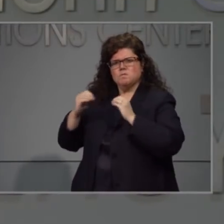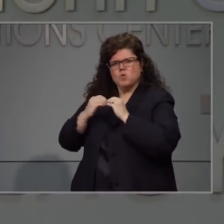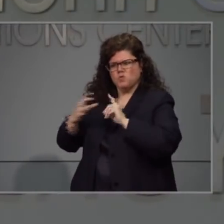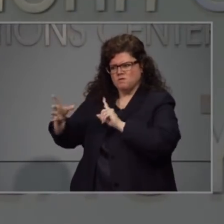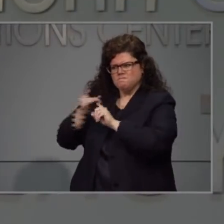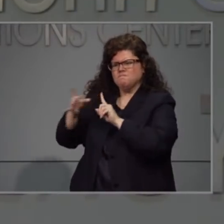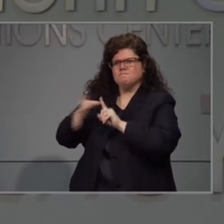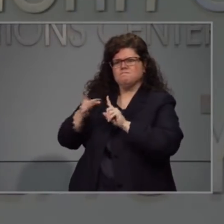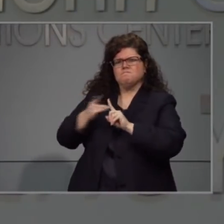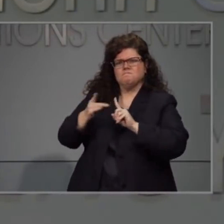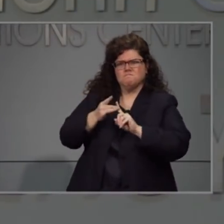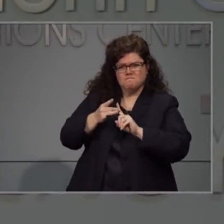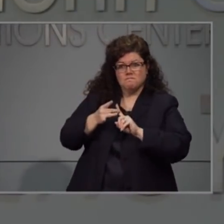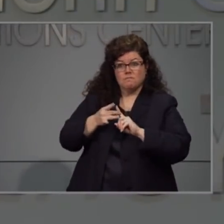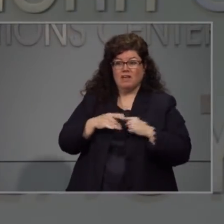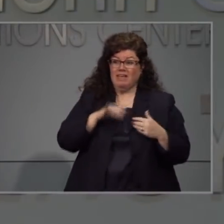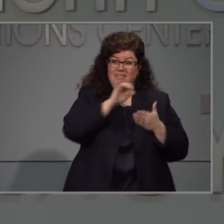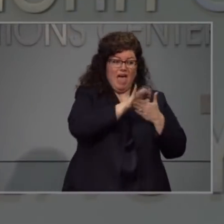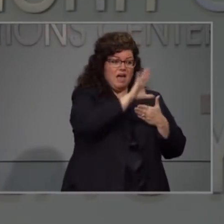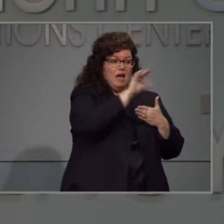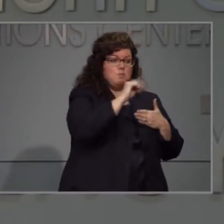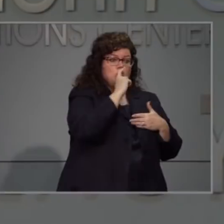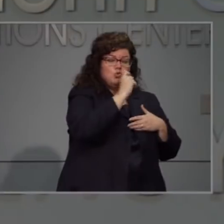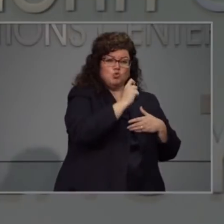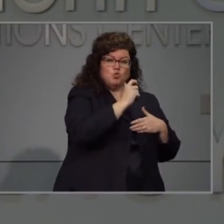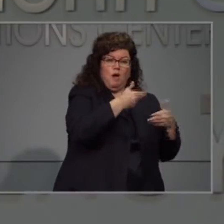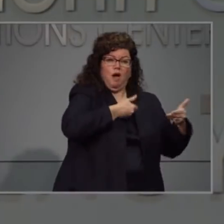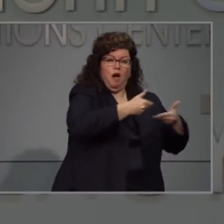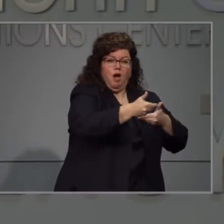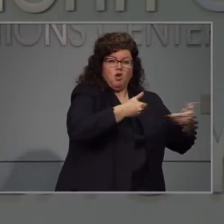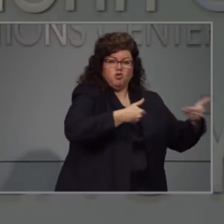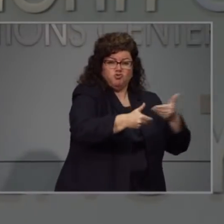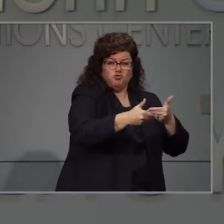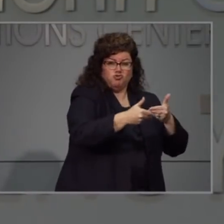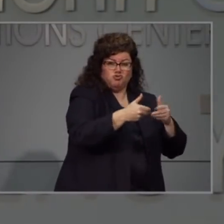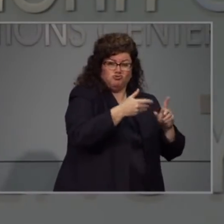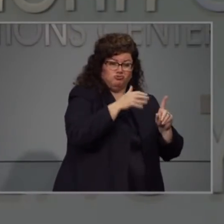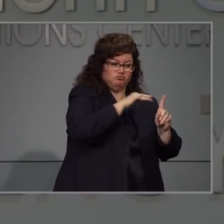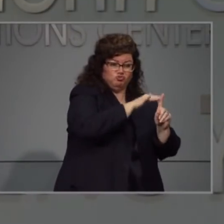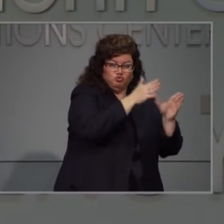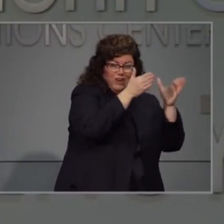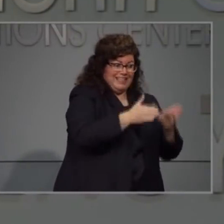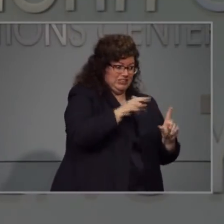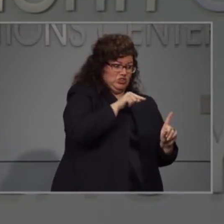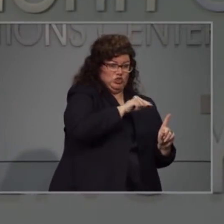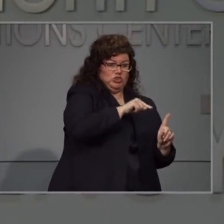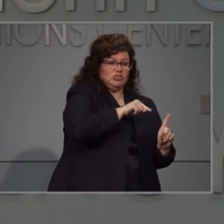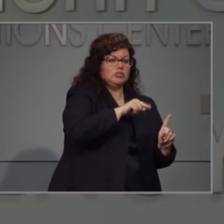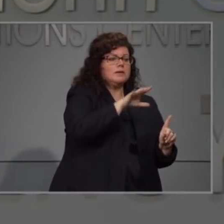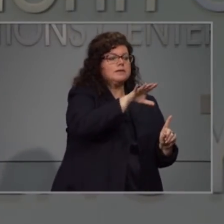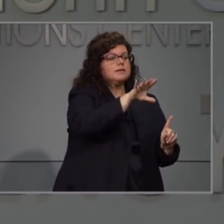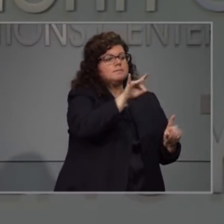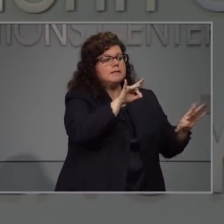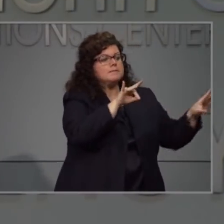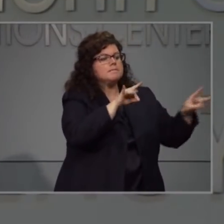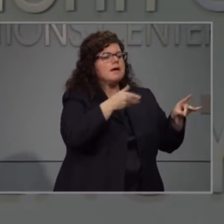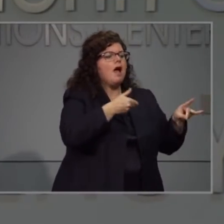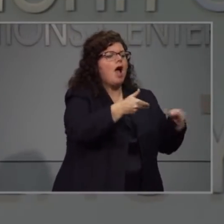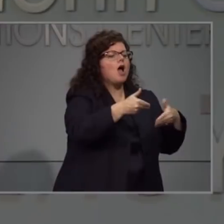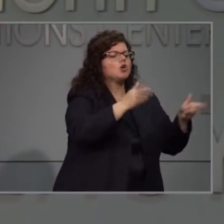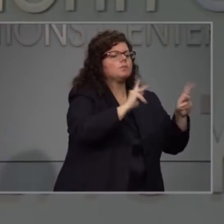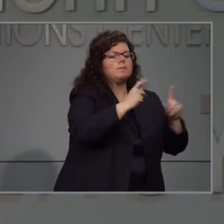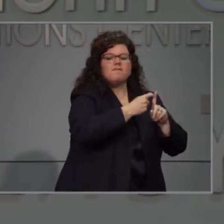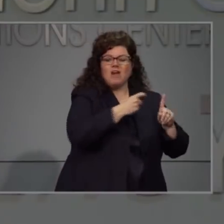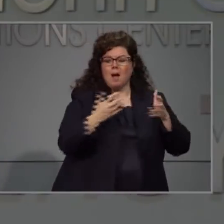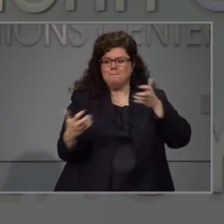the contact tracers are selecting people from all kinds of communities because it's important